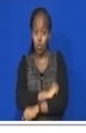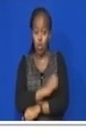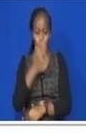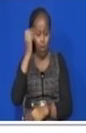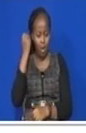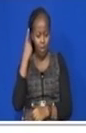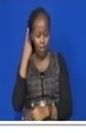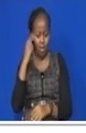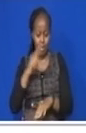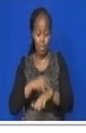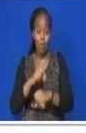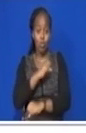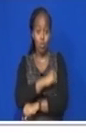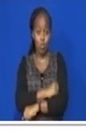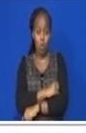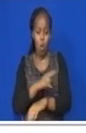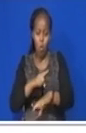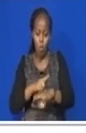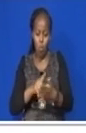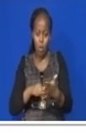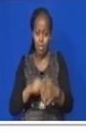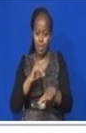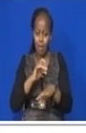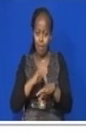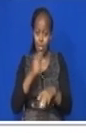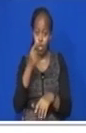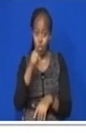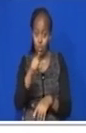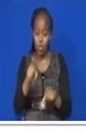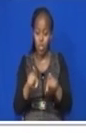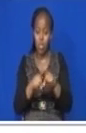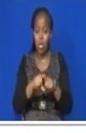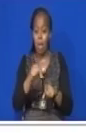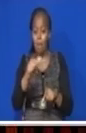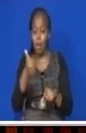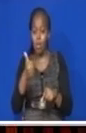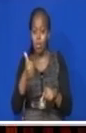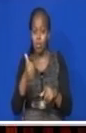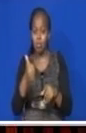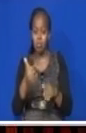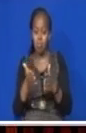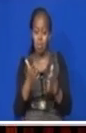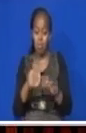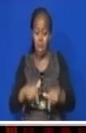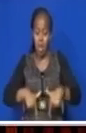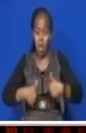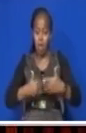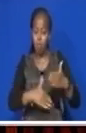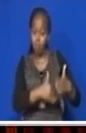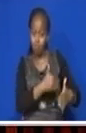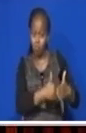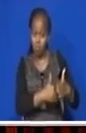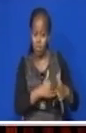is whatever you learn is affecting you and is affecting everybody who lives near you in the